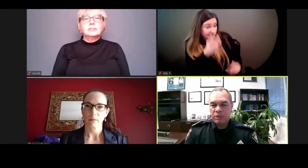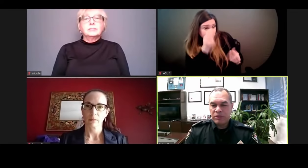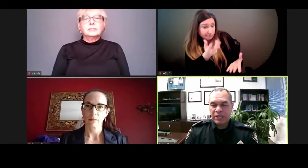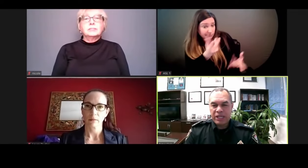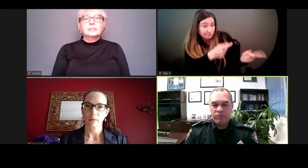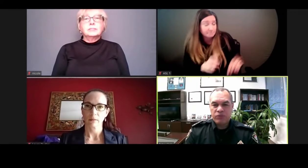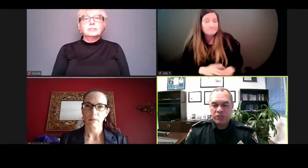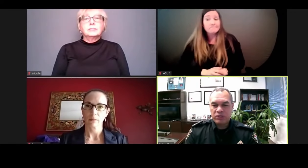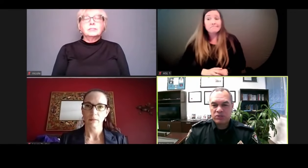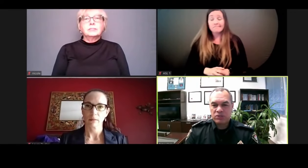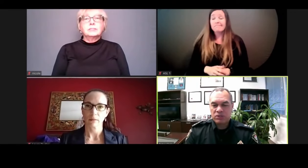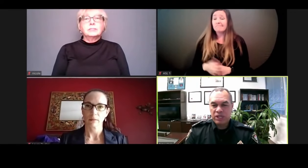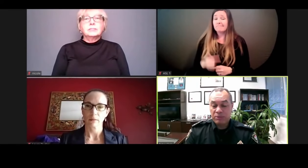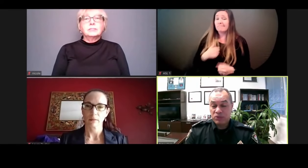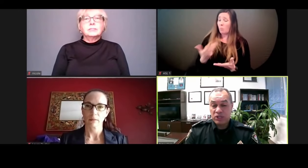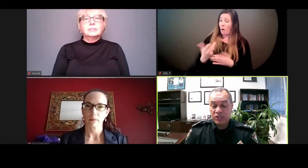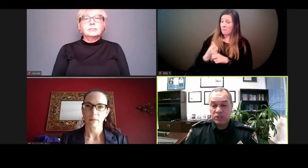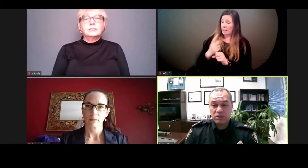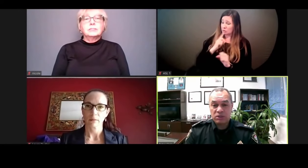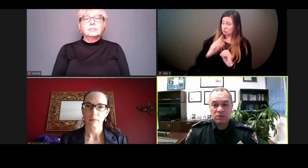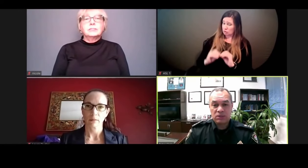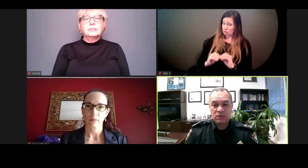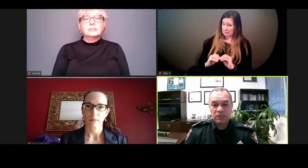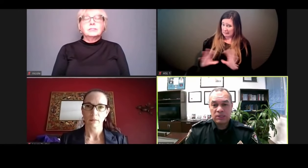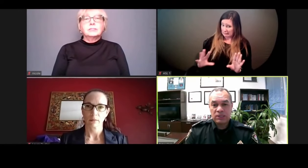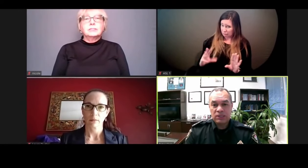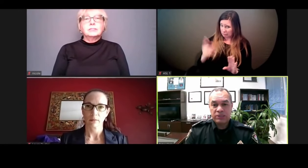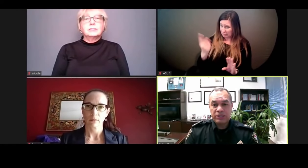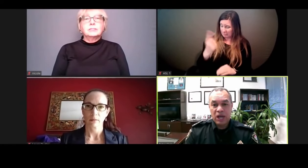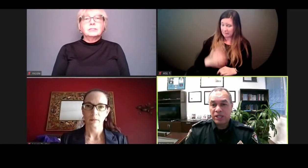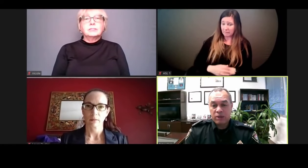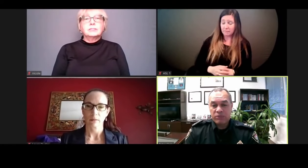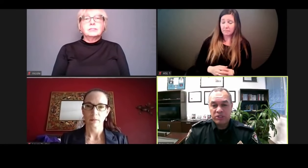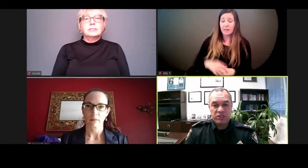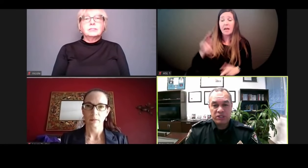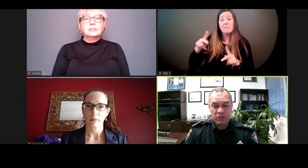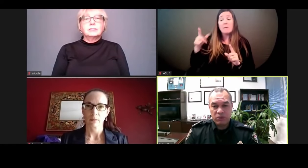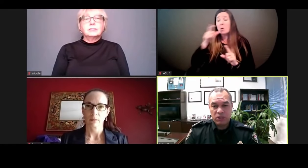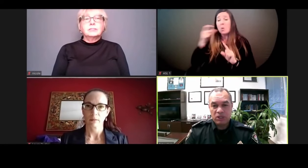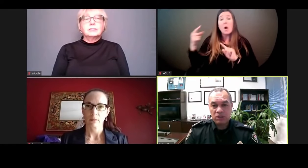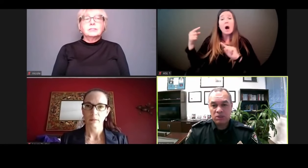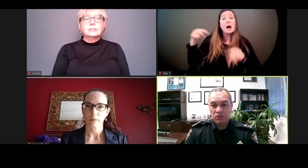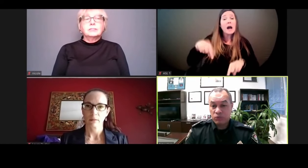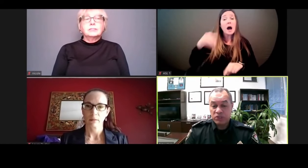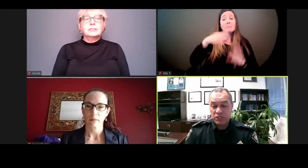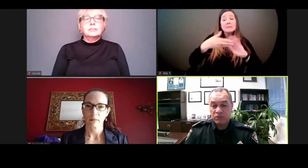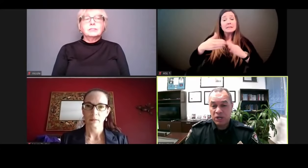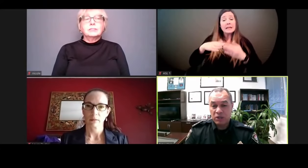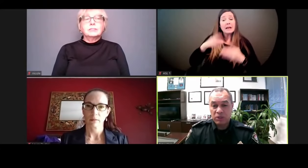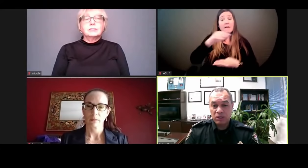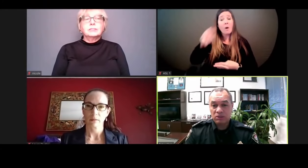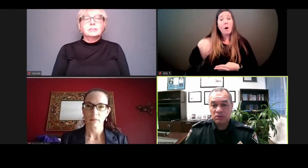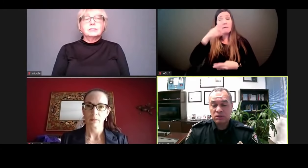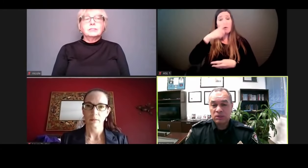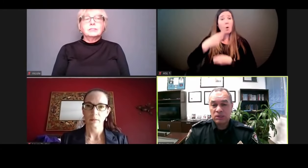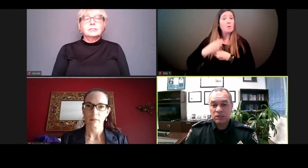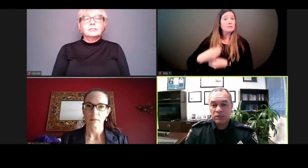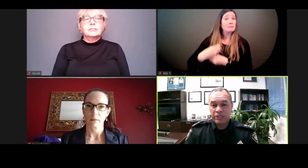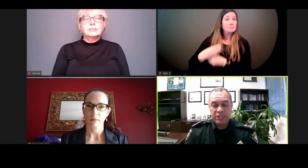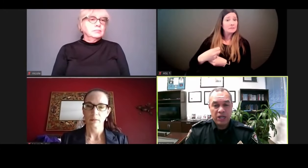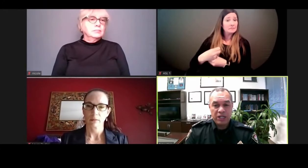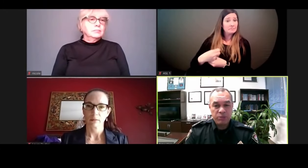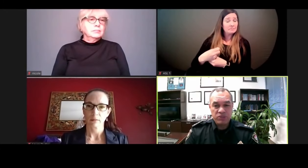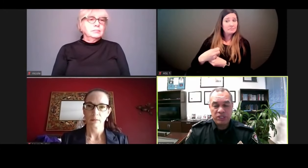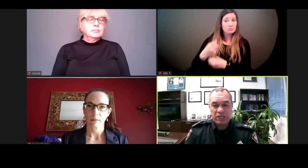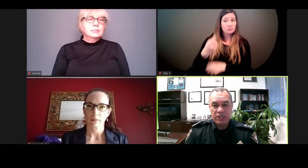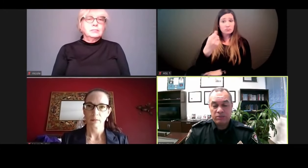The people that came for this demonstration did not come to the city of Ottawa for the city of Ottawa. They